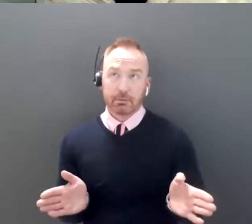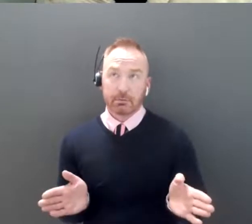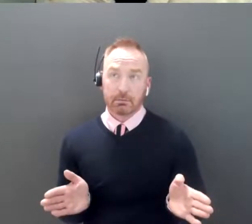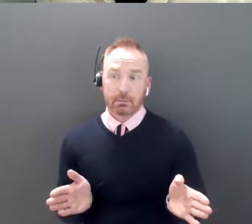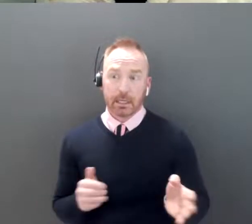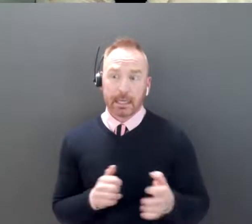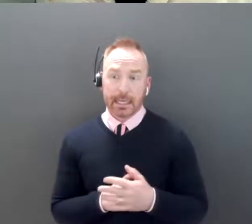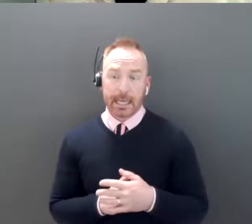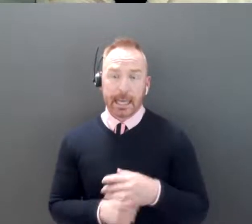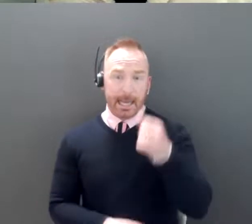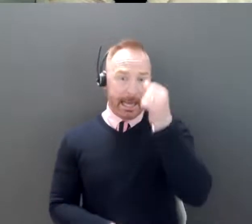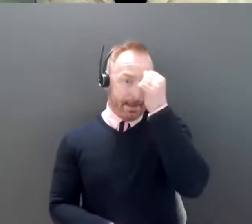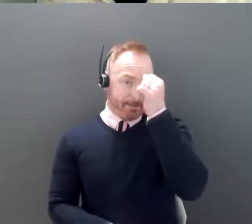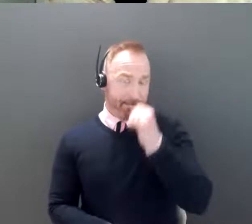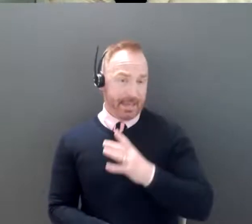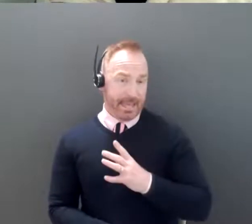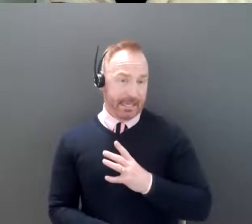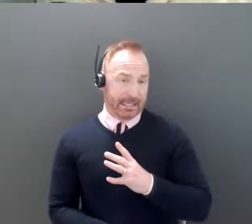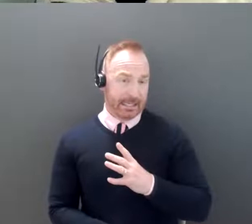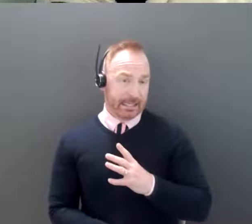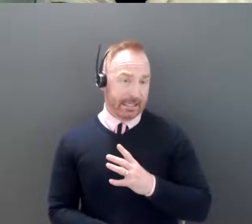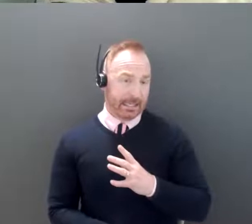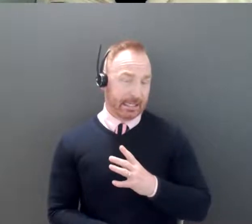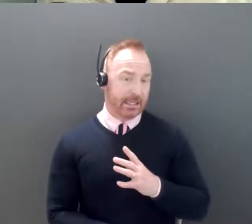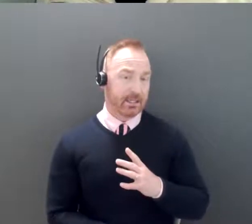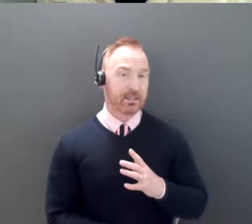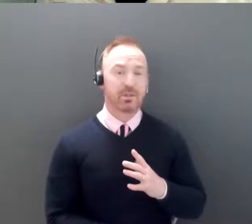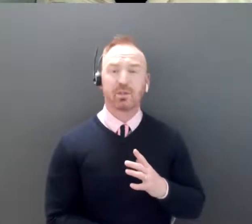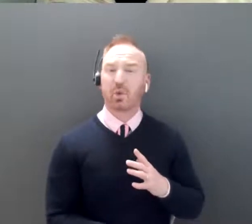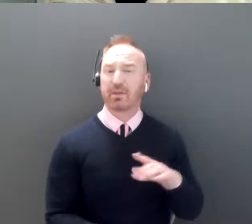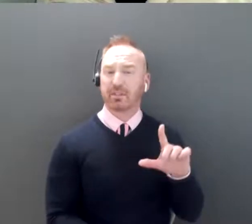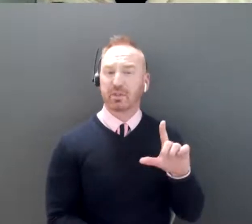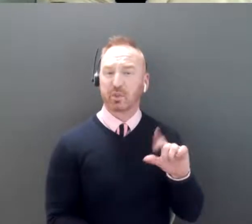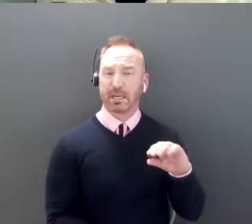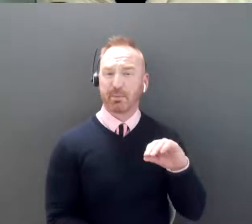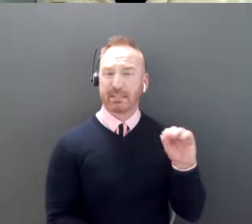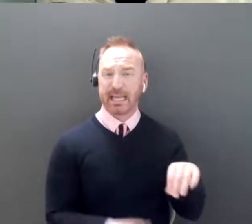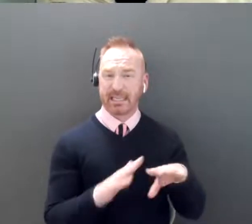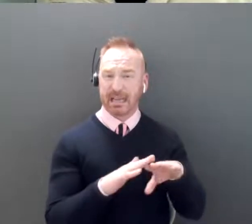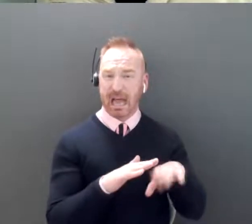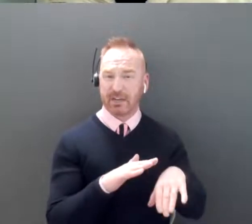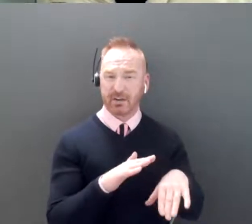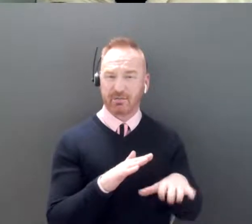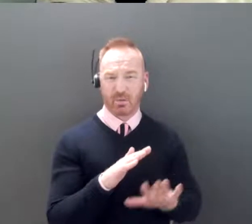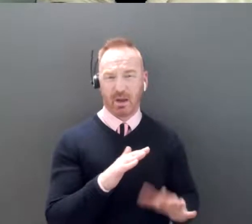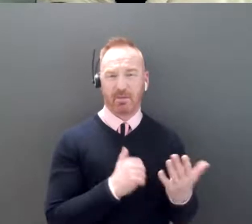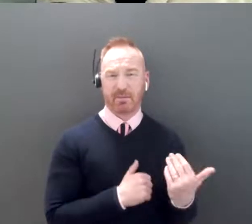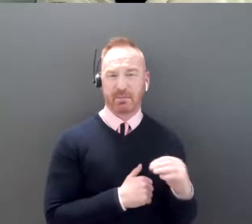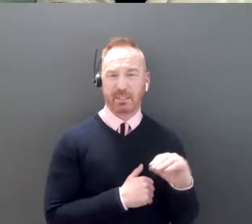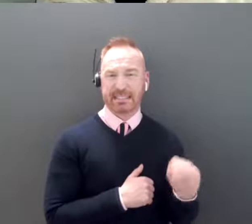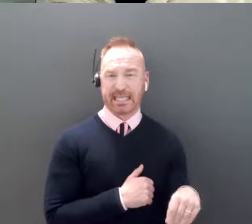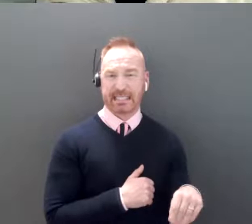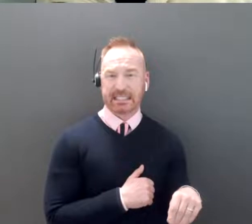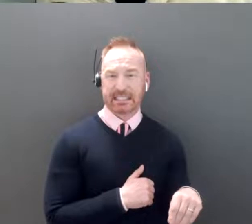men represent less than 20%, probably as low as 15% of victims of